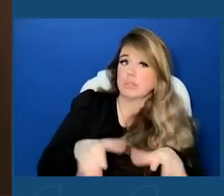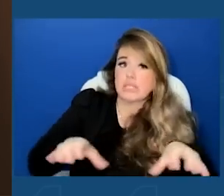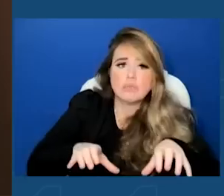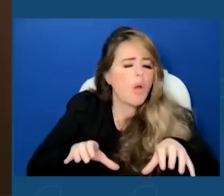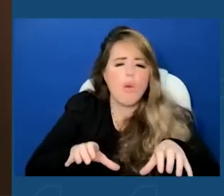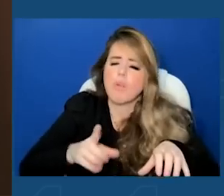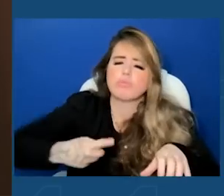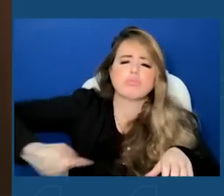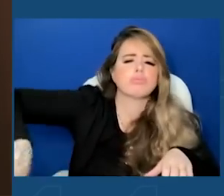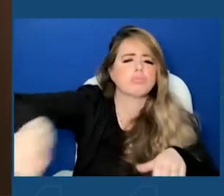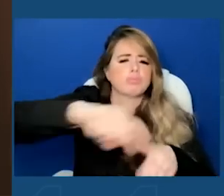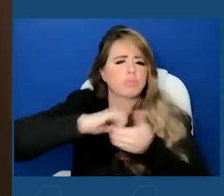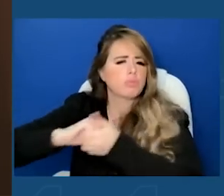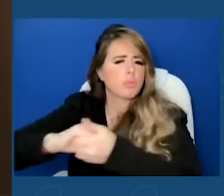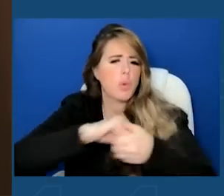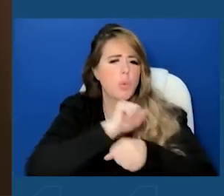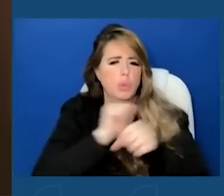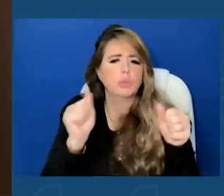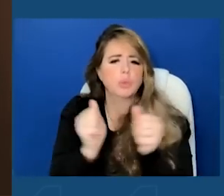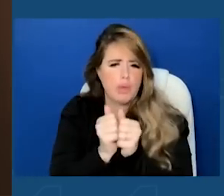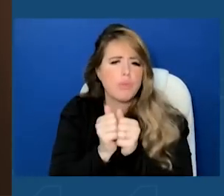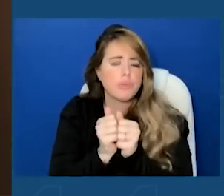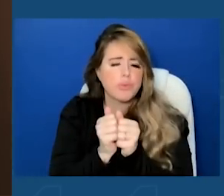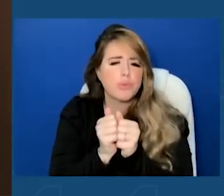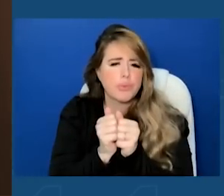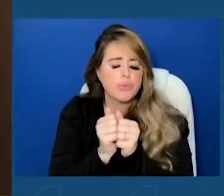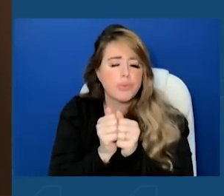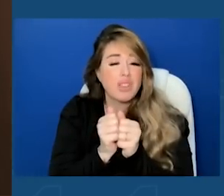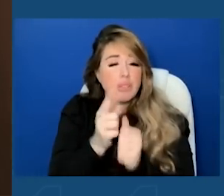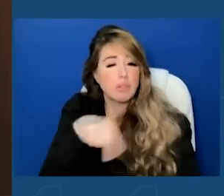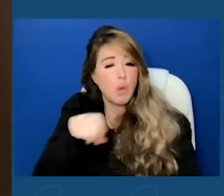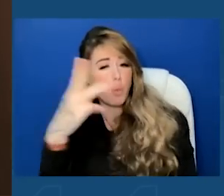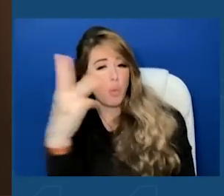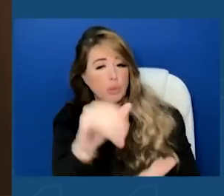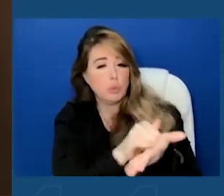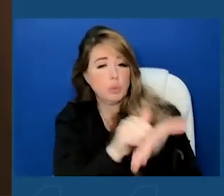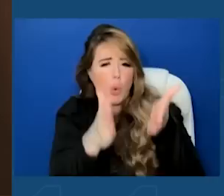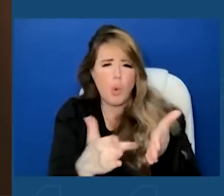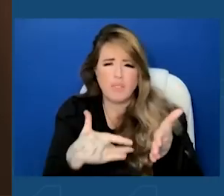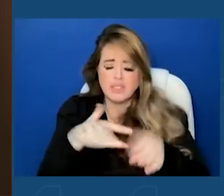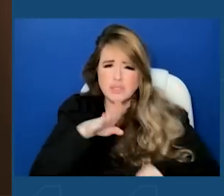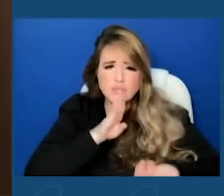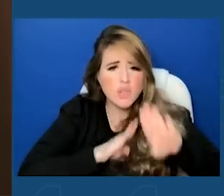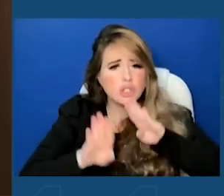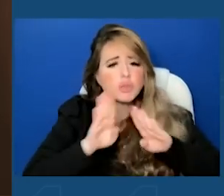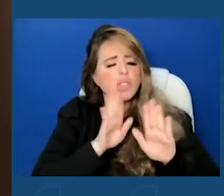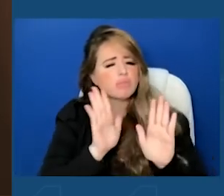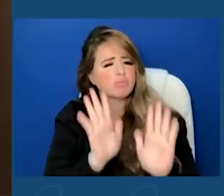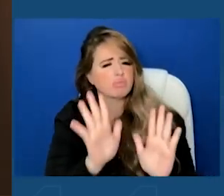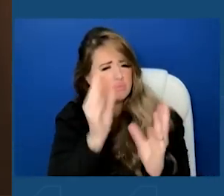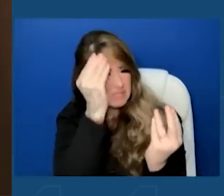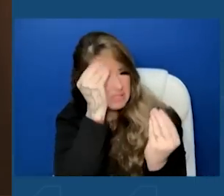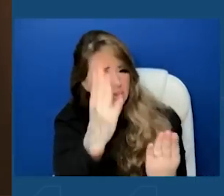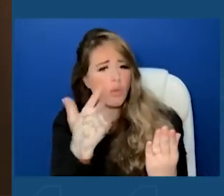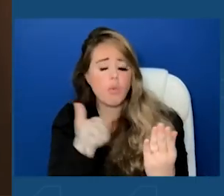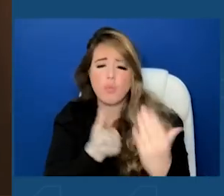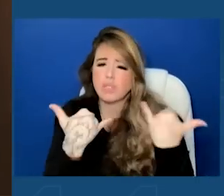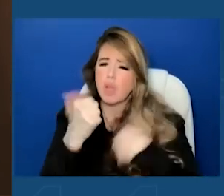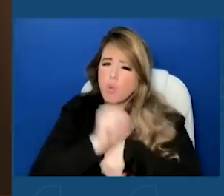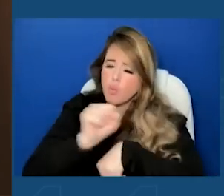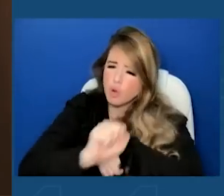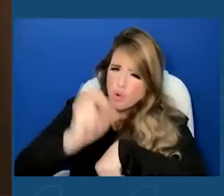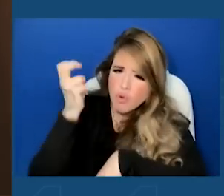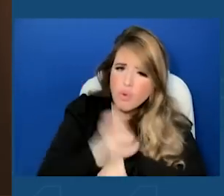New York to know who are frustrated that we are working so hard, and the people around us are working so hard, and I'm grateful for all of